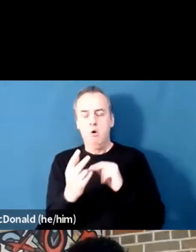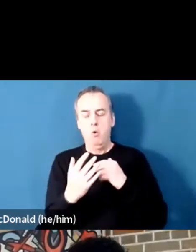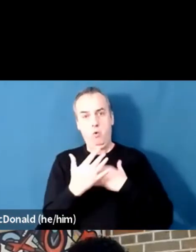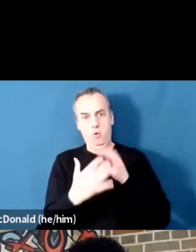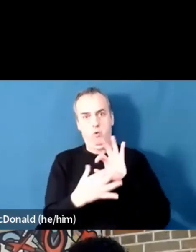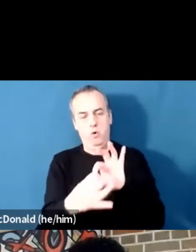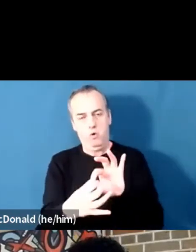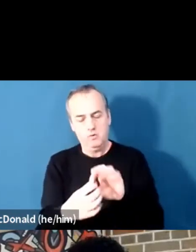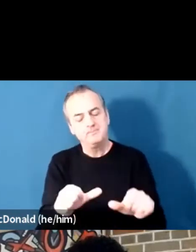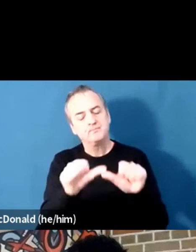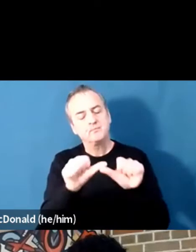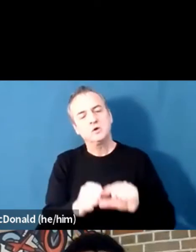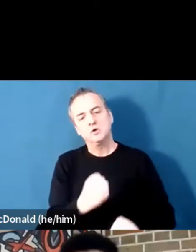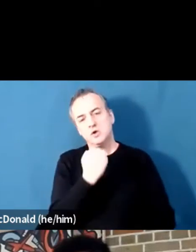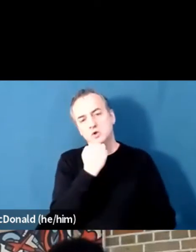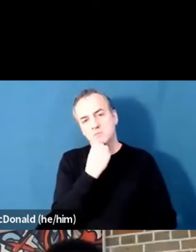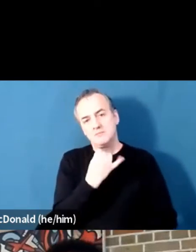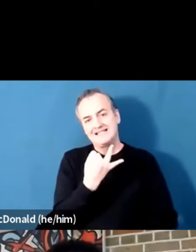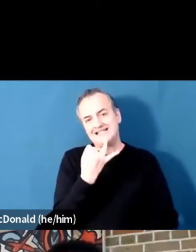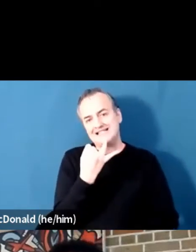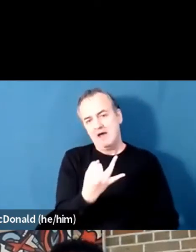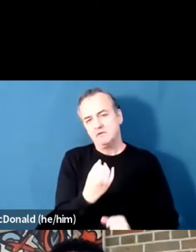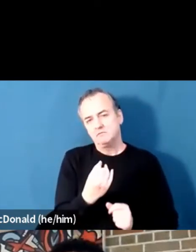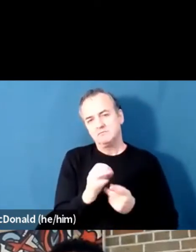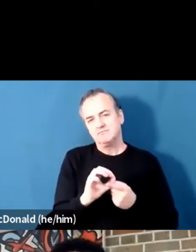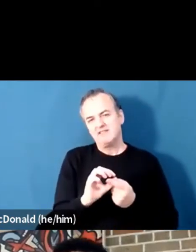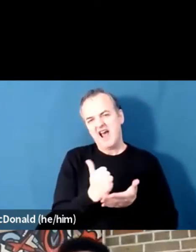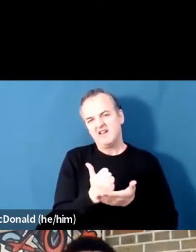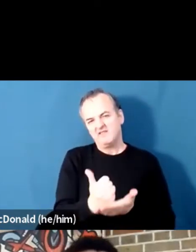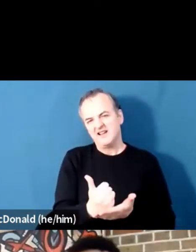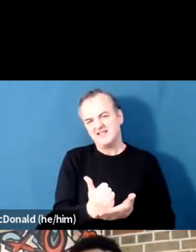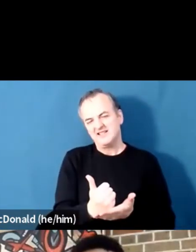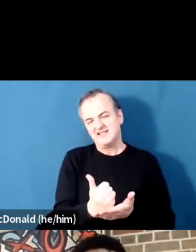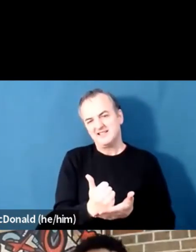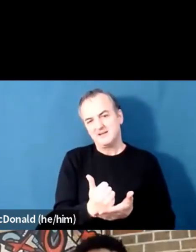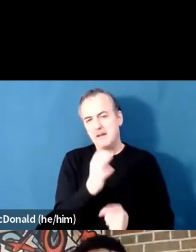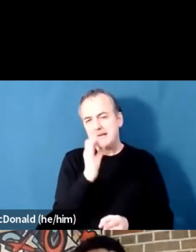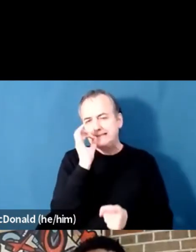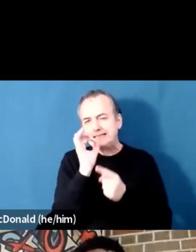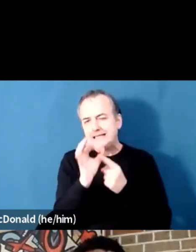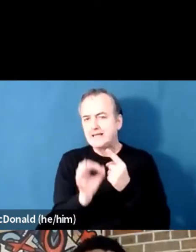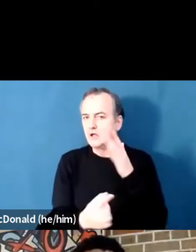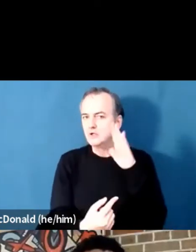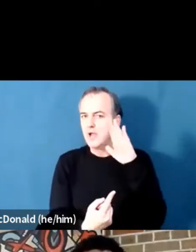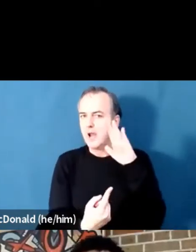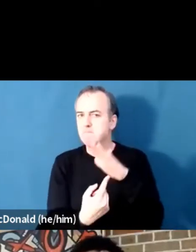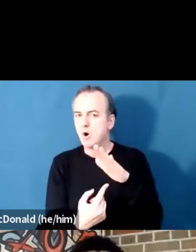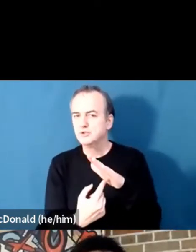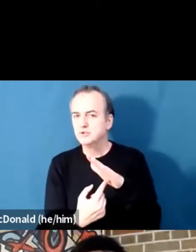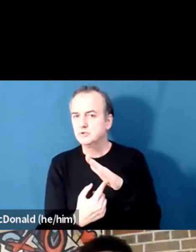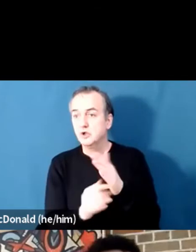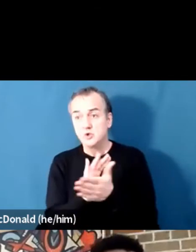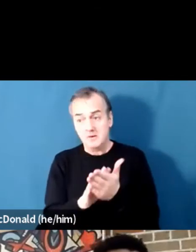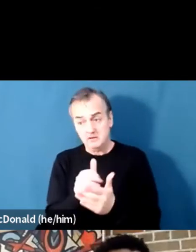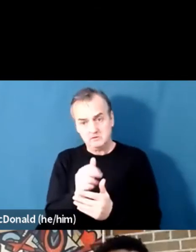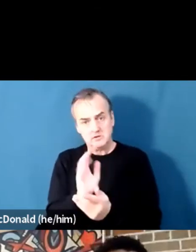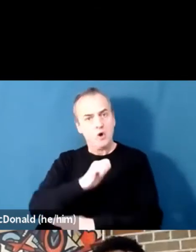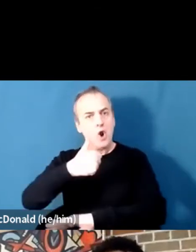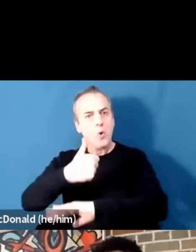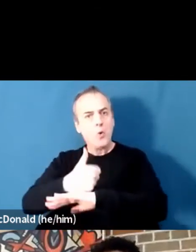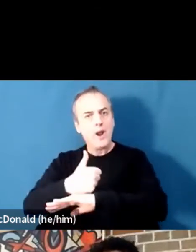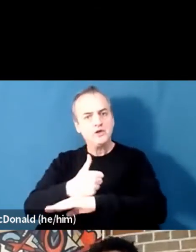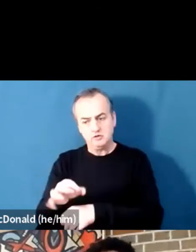Number seven is, oh God, I'm dropping it. Be specific. So if you know the place that you're